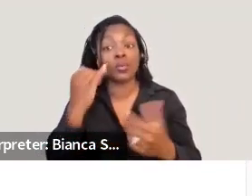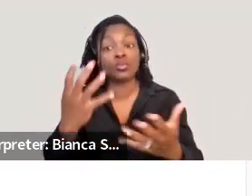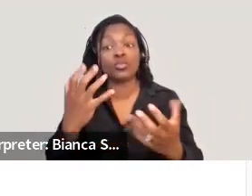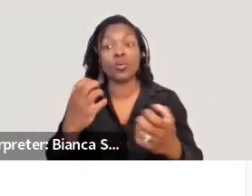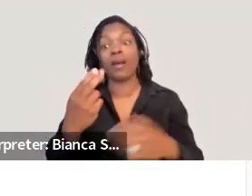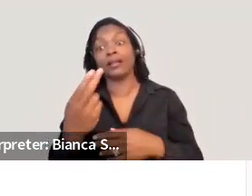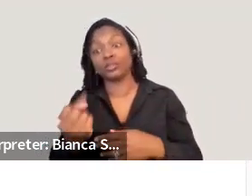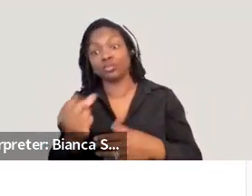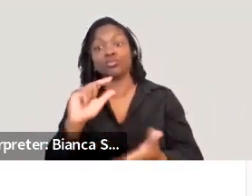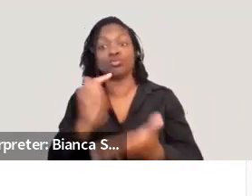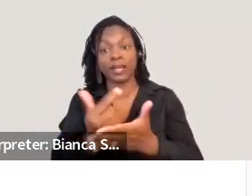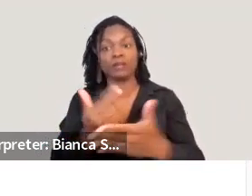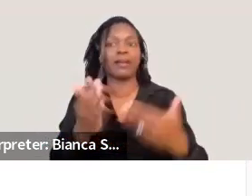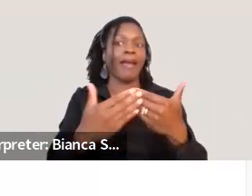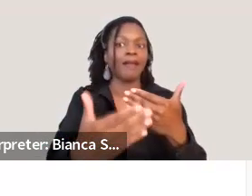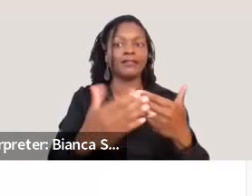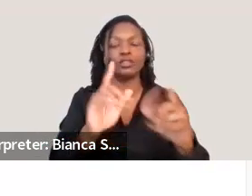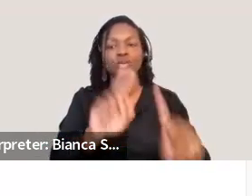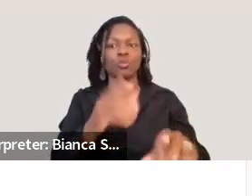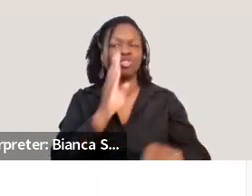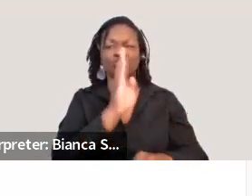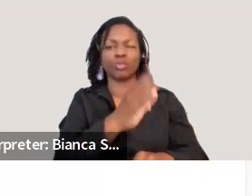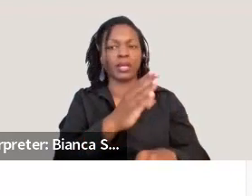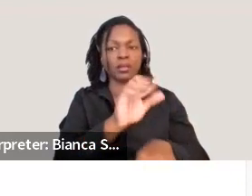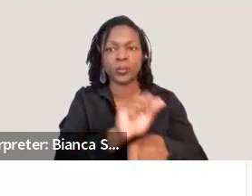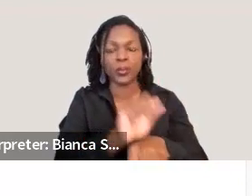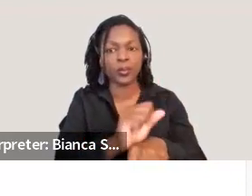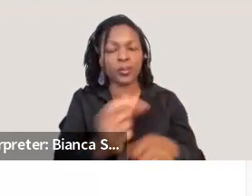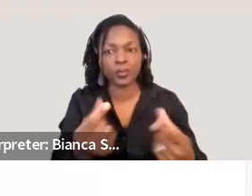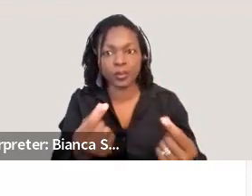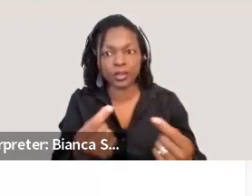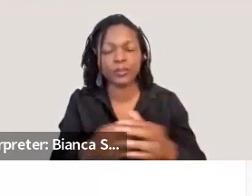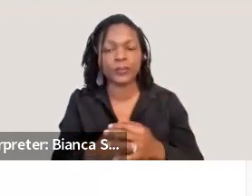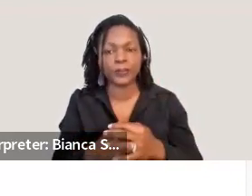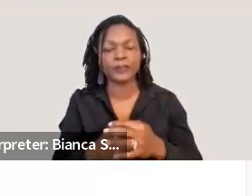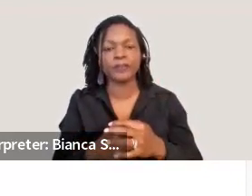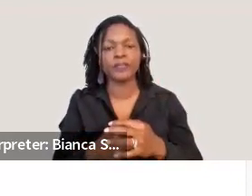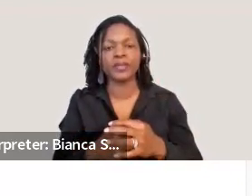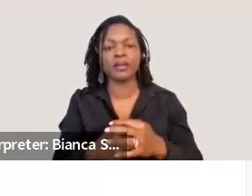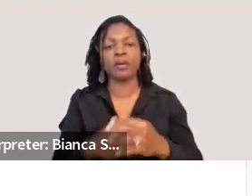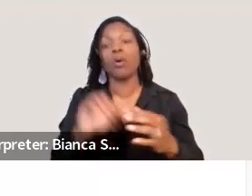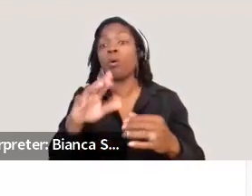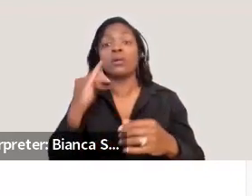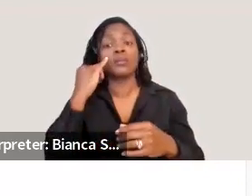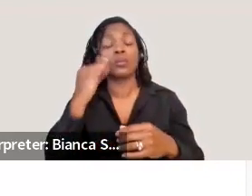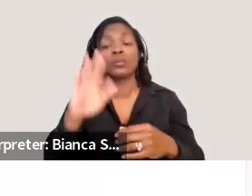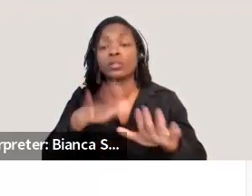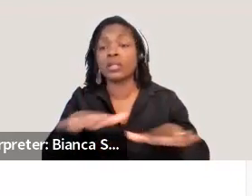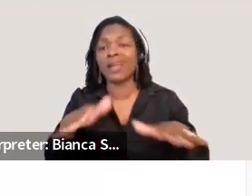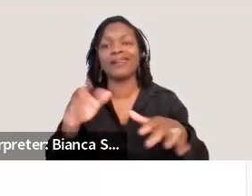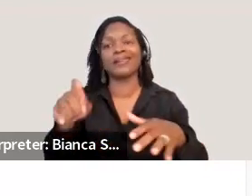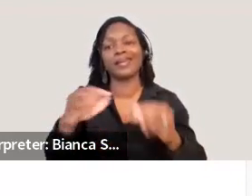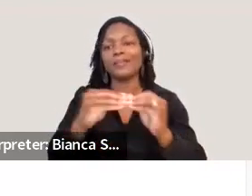a child with severe disabilities. So if your child needs to really work more on life skills